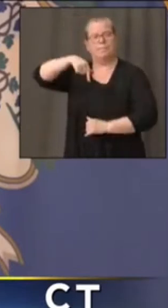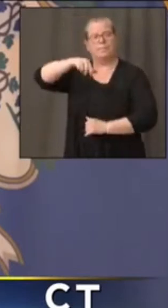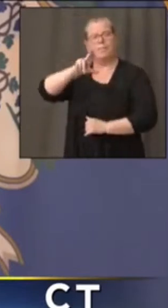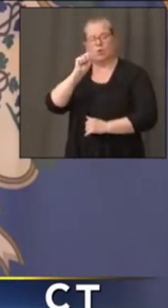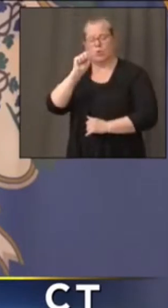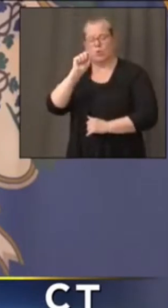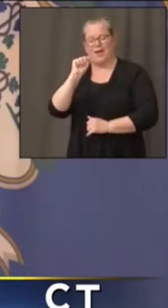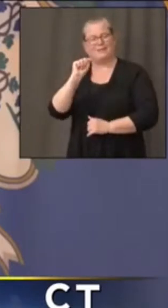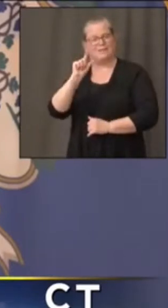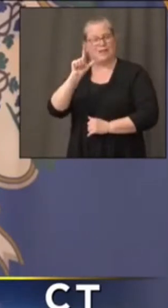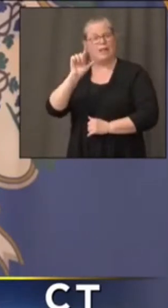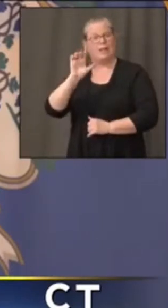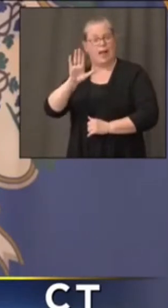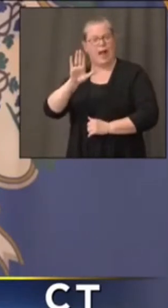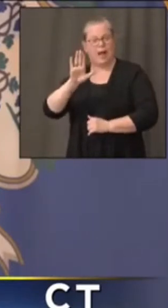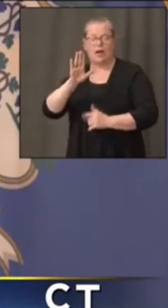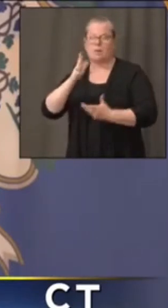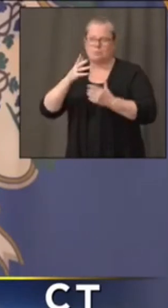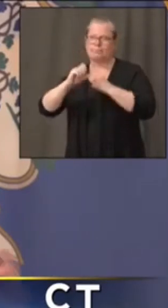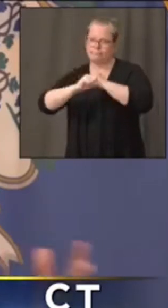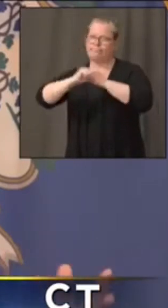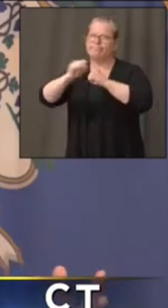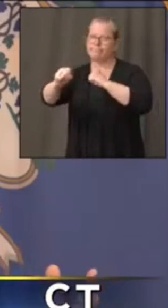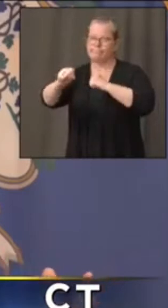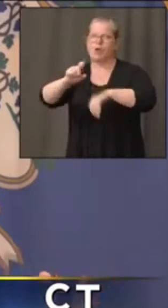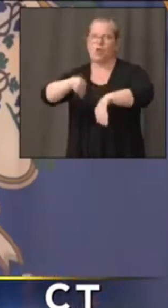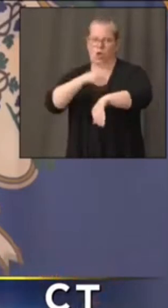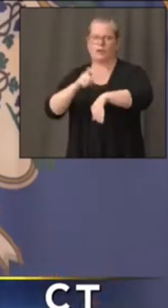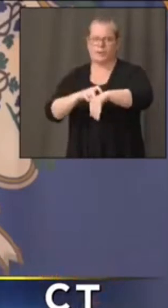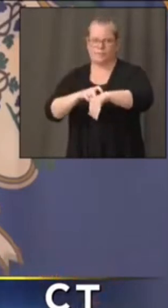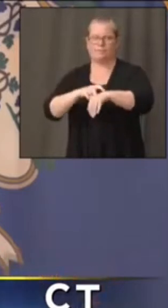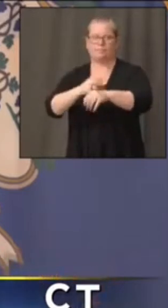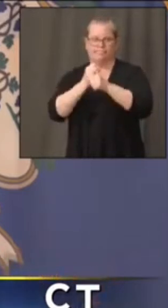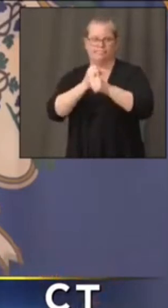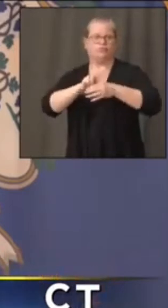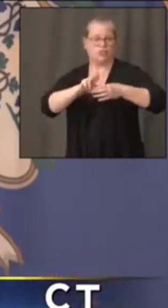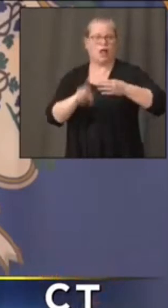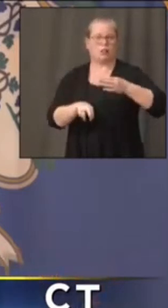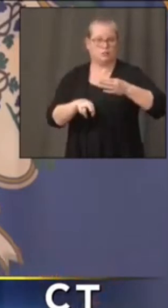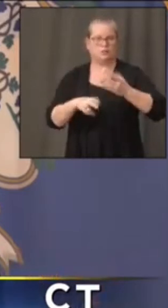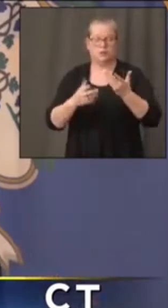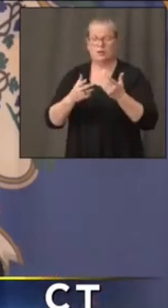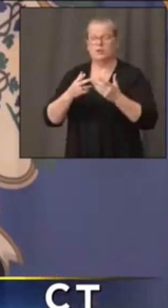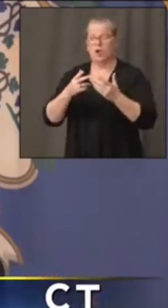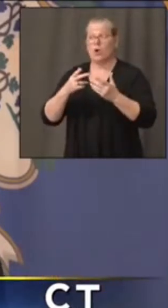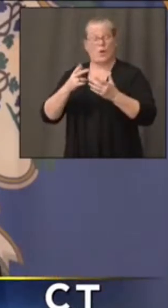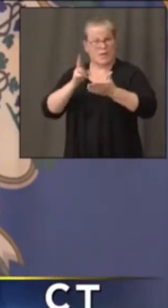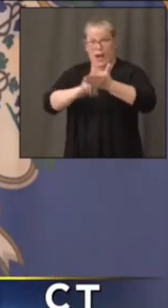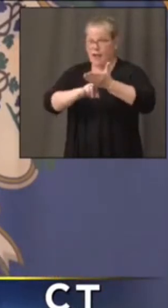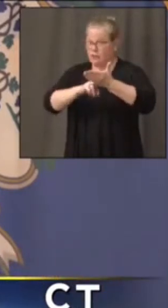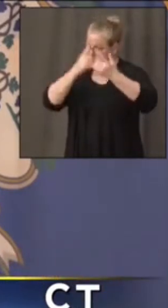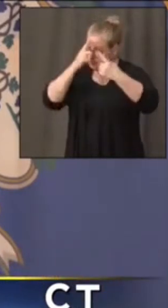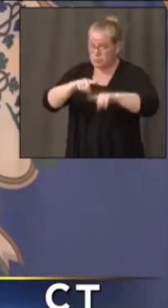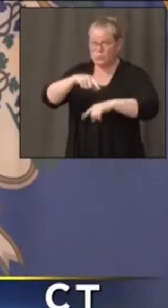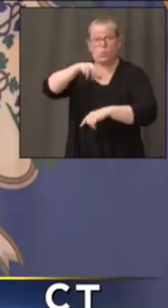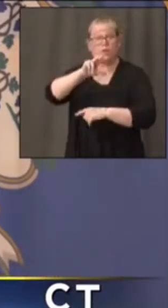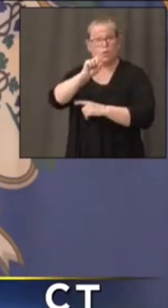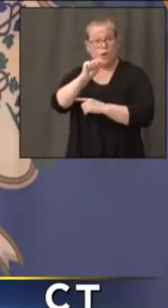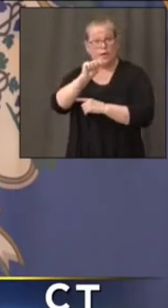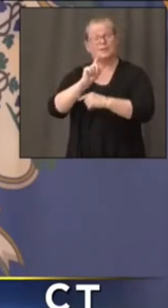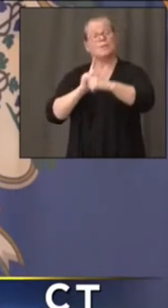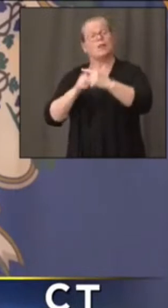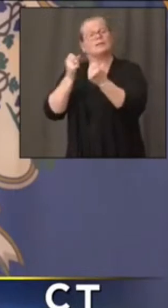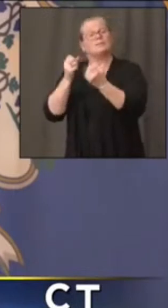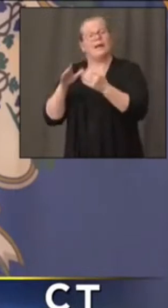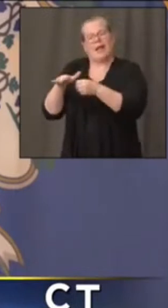request as you know but we also work mainly with a lot of local labs here in the state so probably over time we're gonna prioritize that